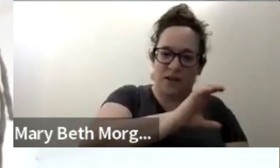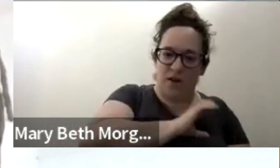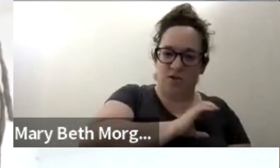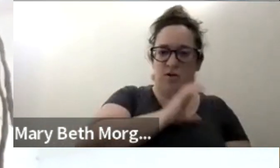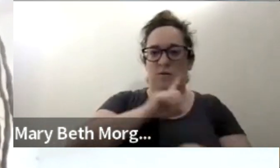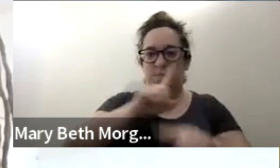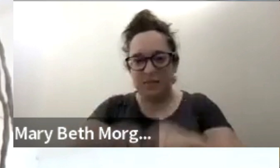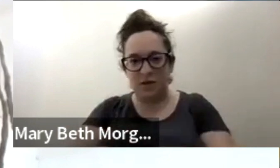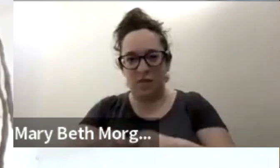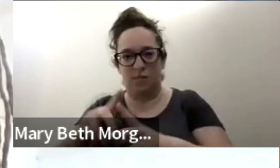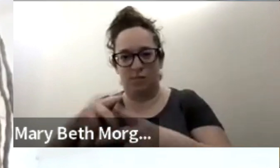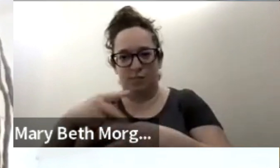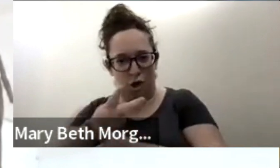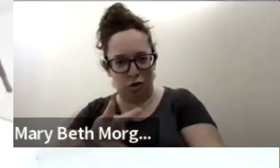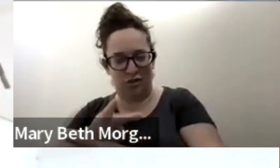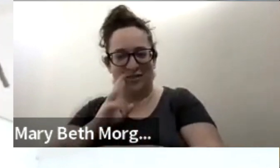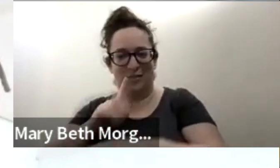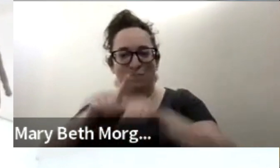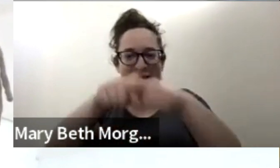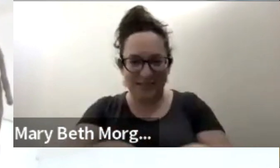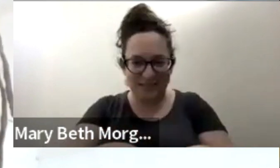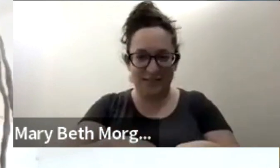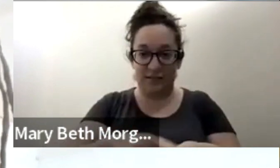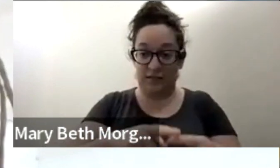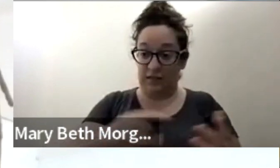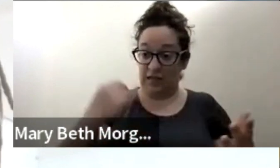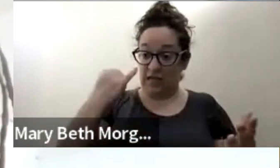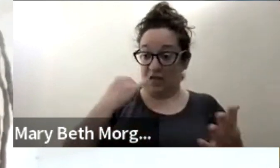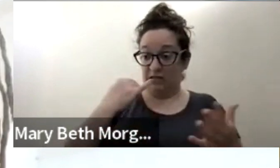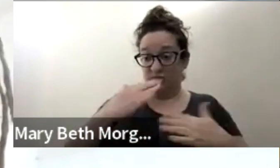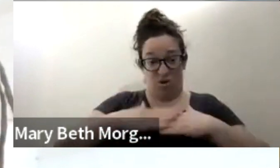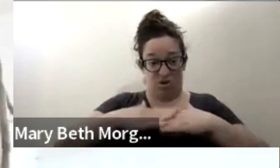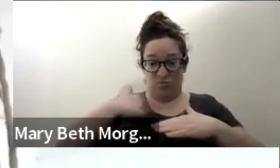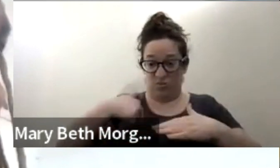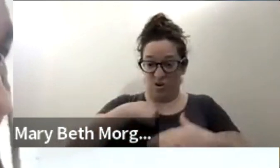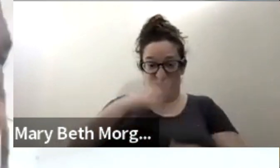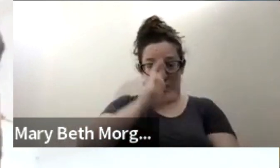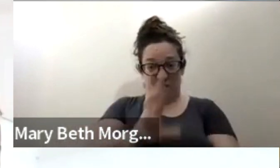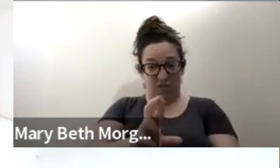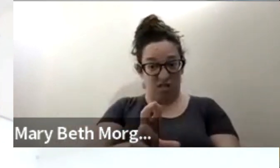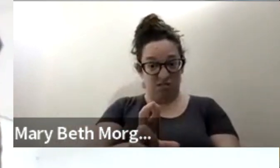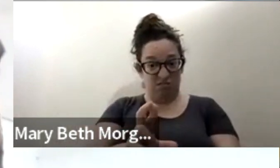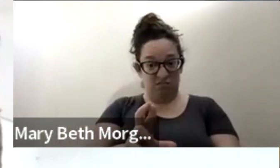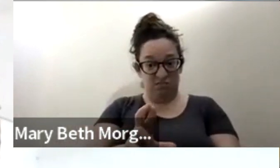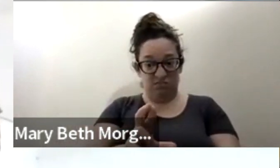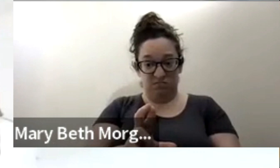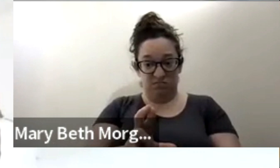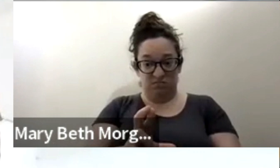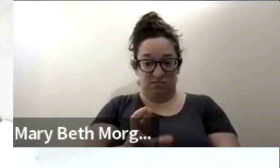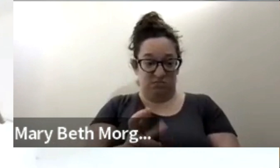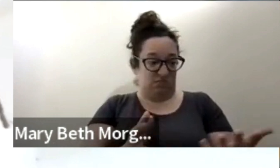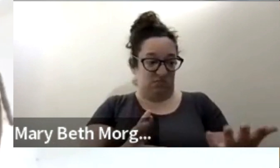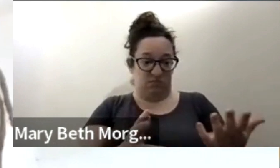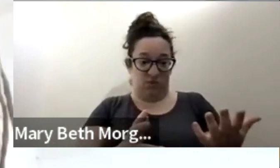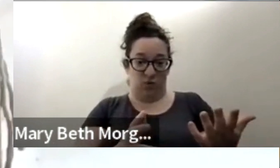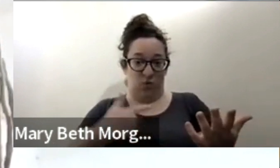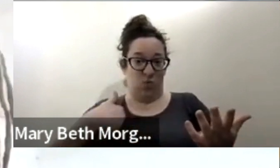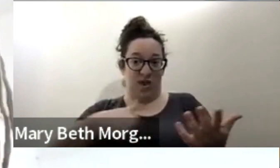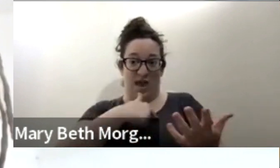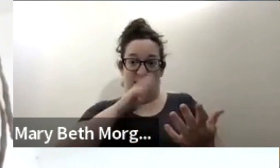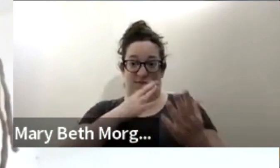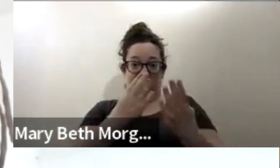I think that I think, as long as we're respectful, I think that we have a absolutely free reign around that,